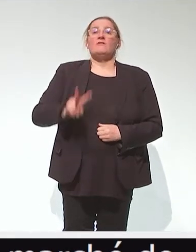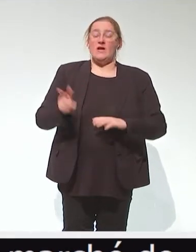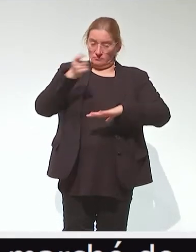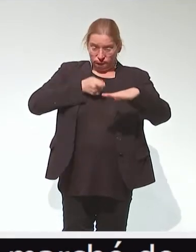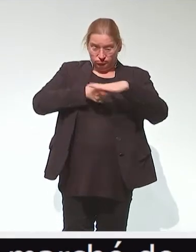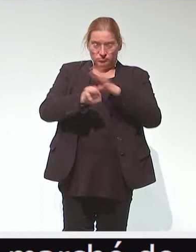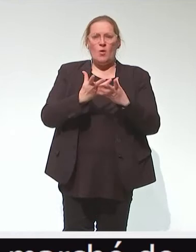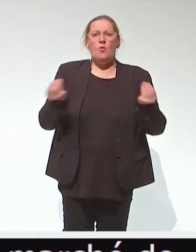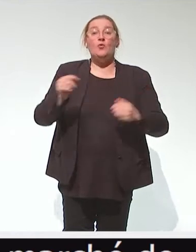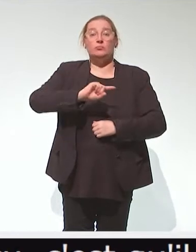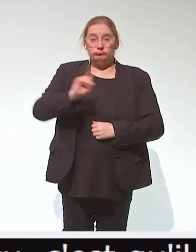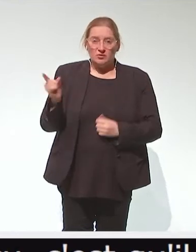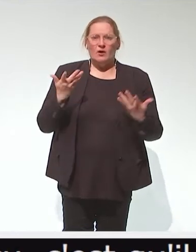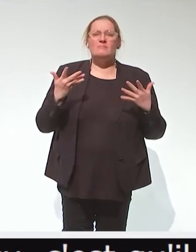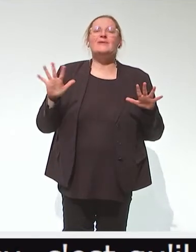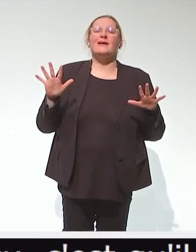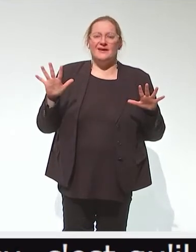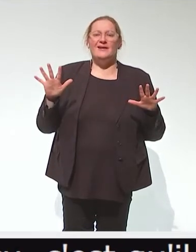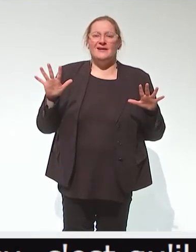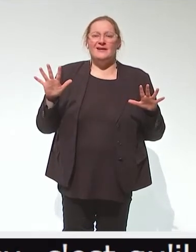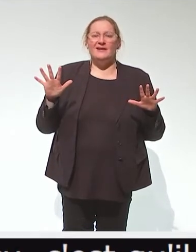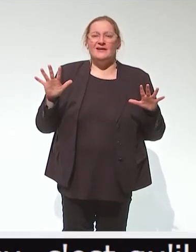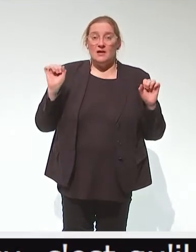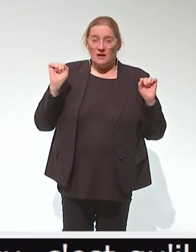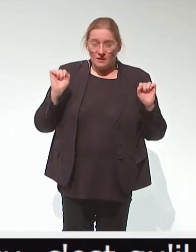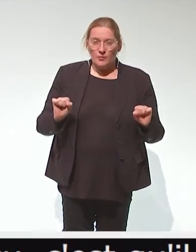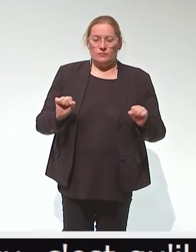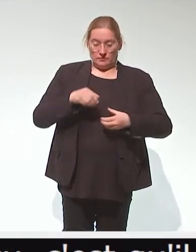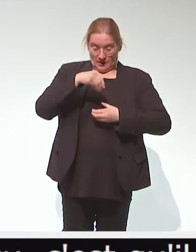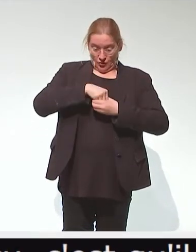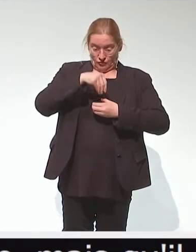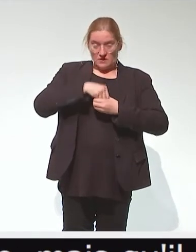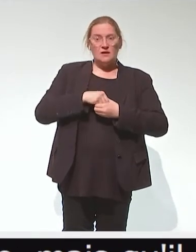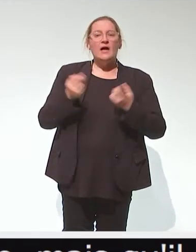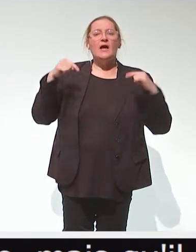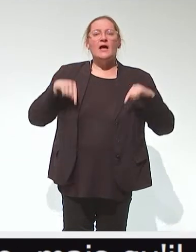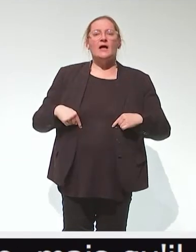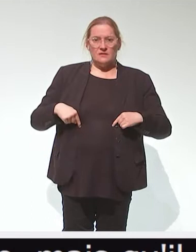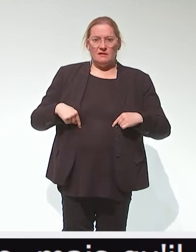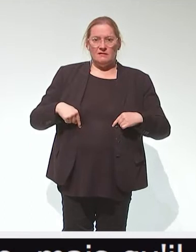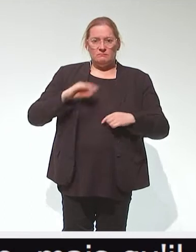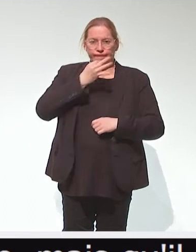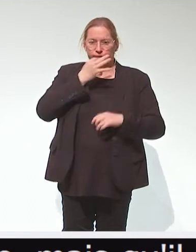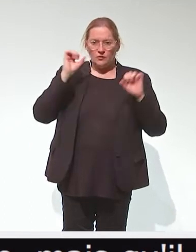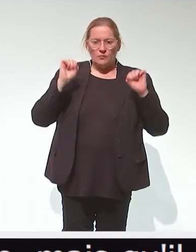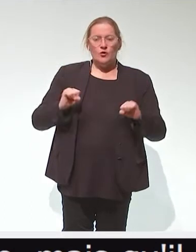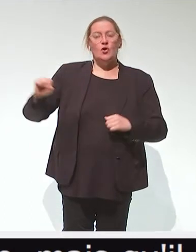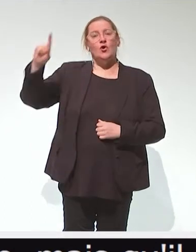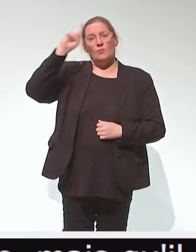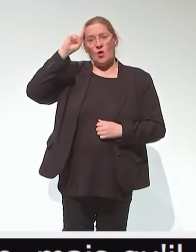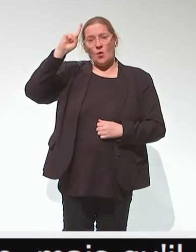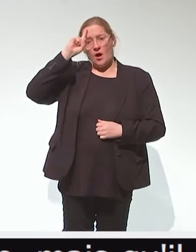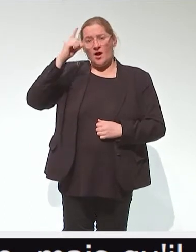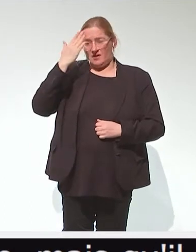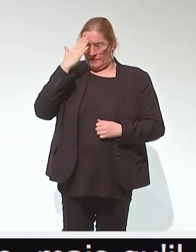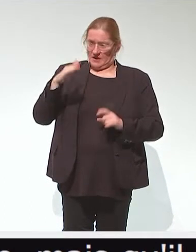this for the state if you push for a more inclusive society. I have 2 minutes left. I will now move a bit more